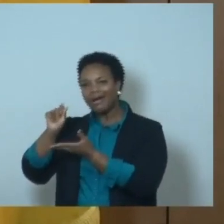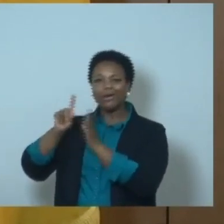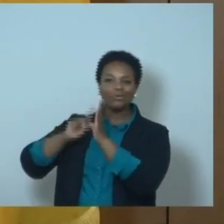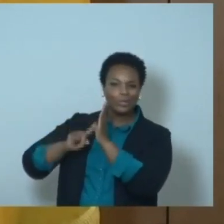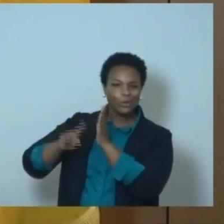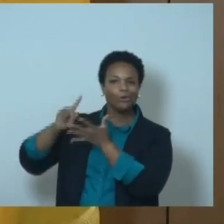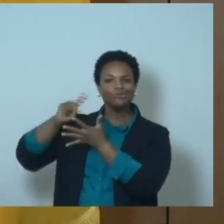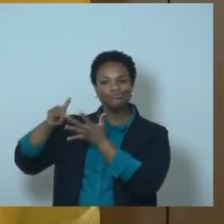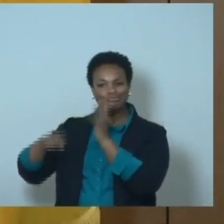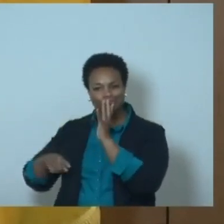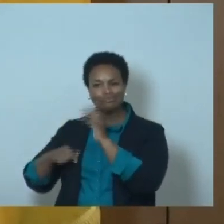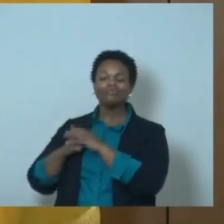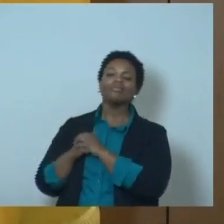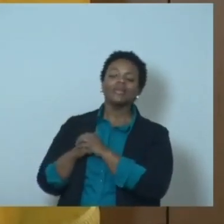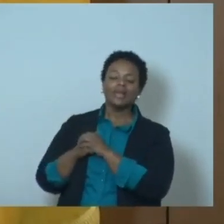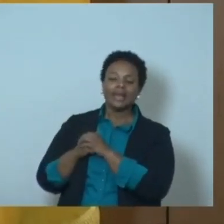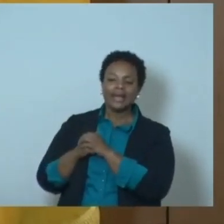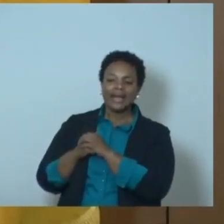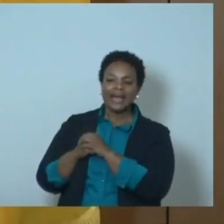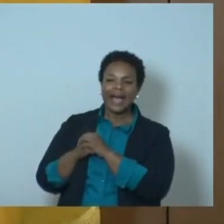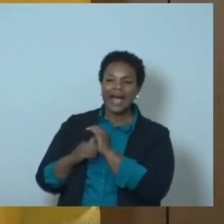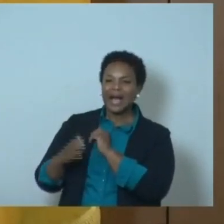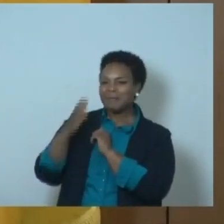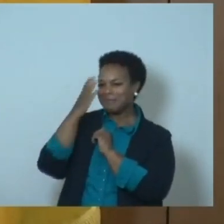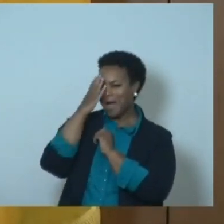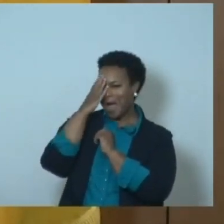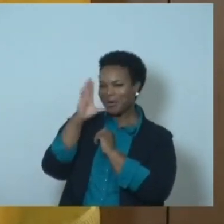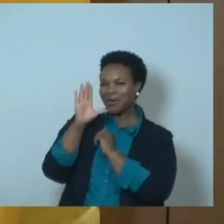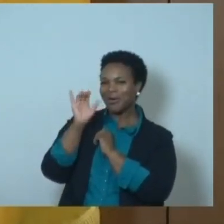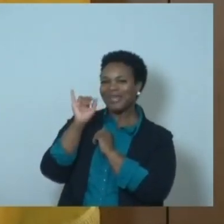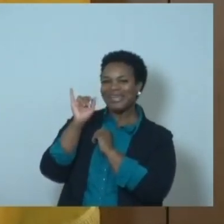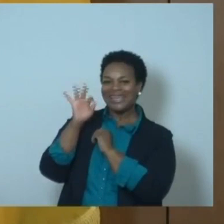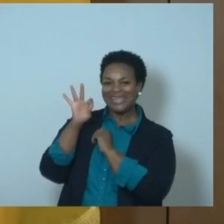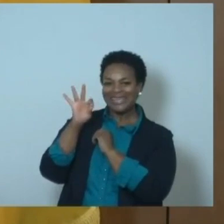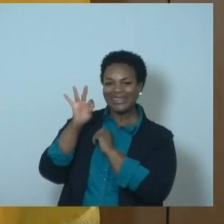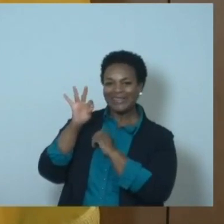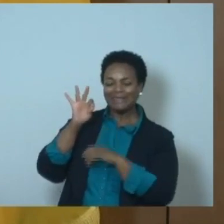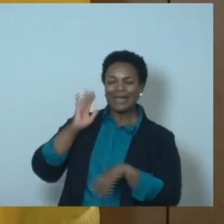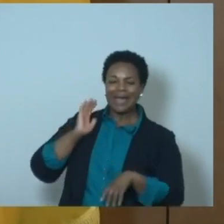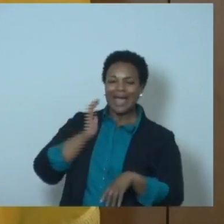I don't know that they appreciate my interest in learning about